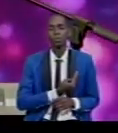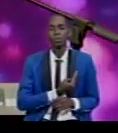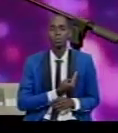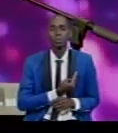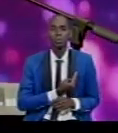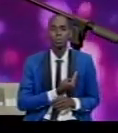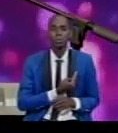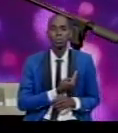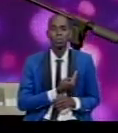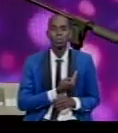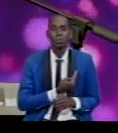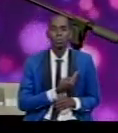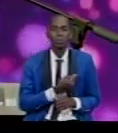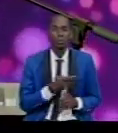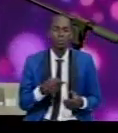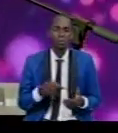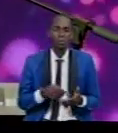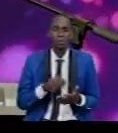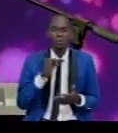It's the splendor of the King,